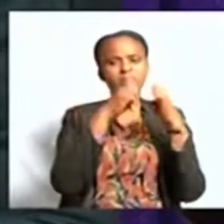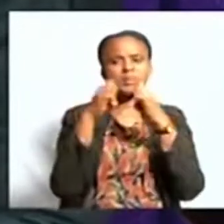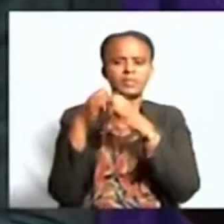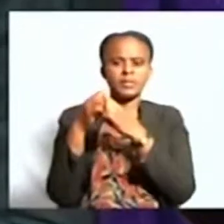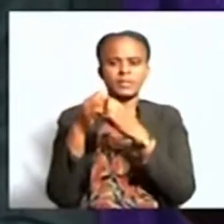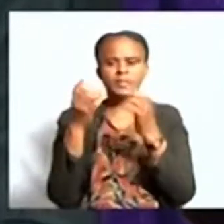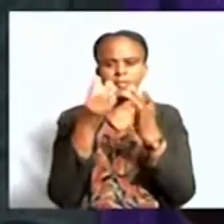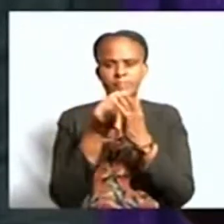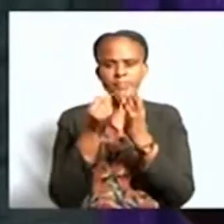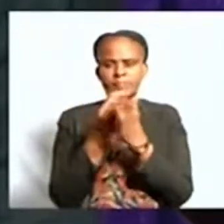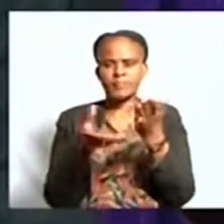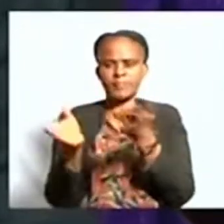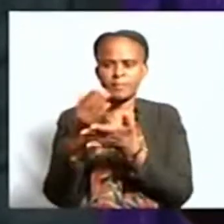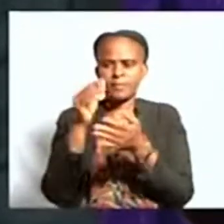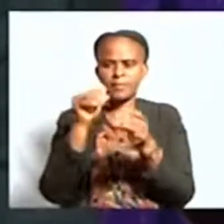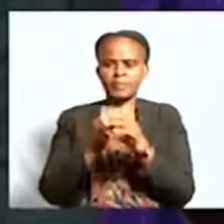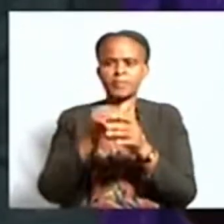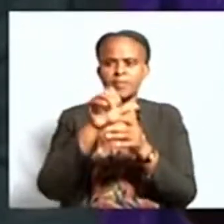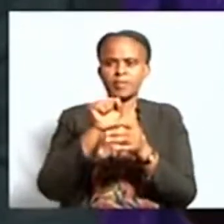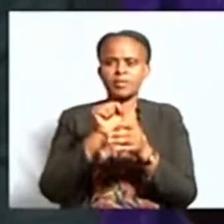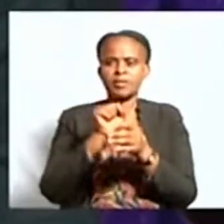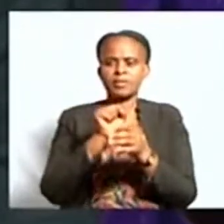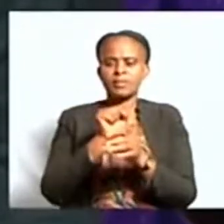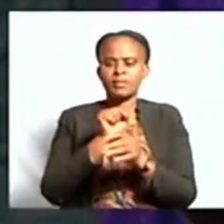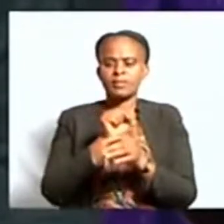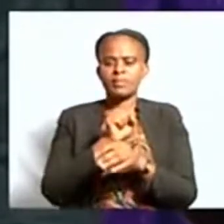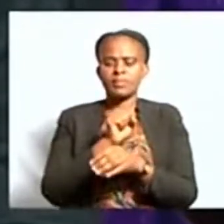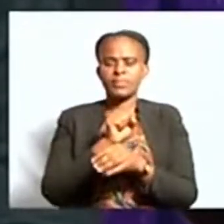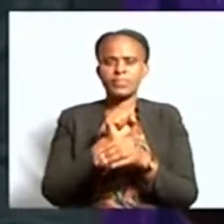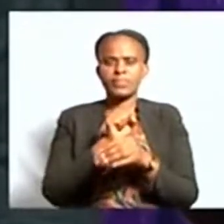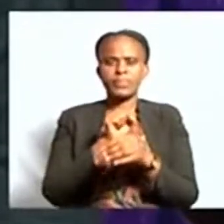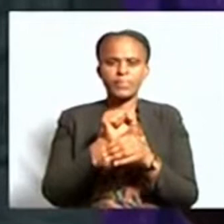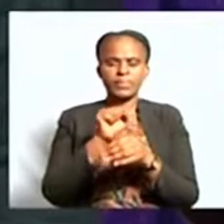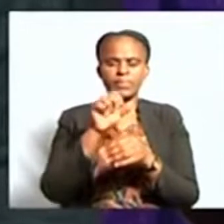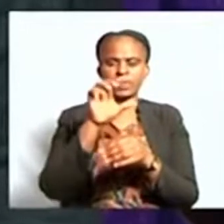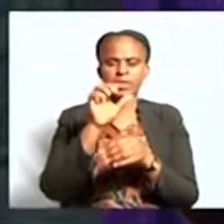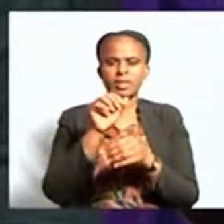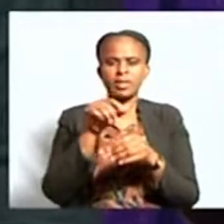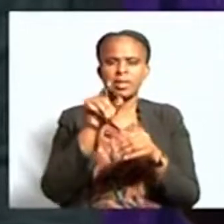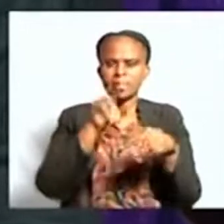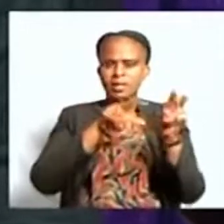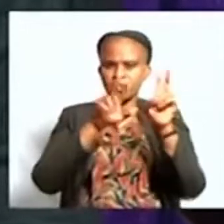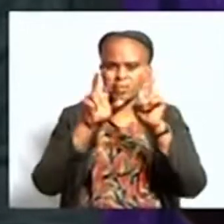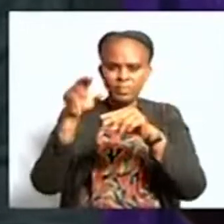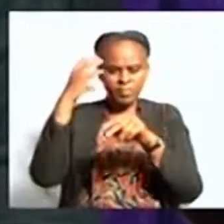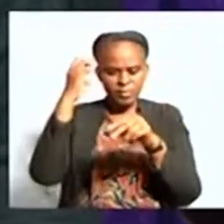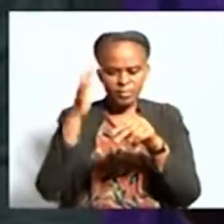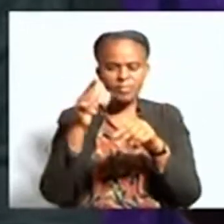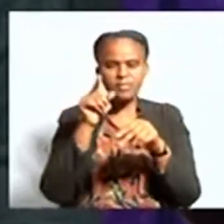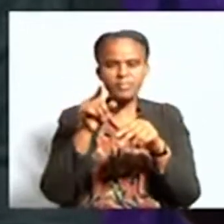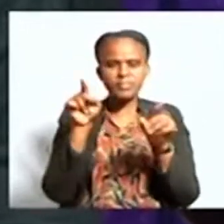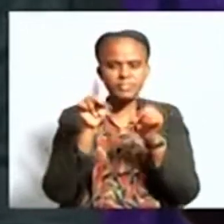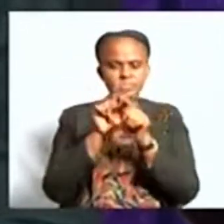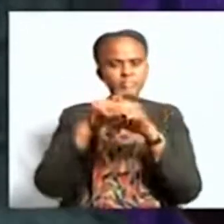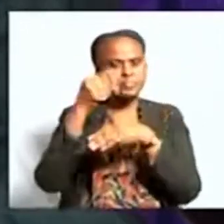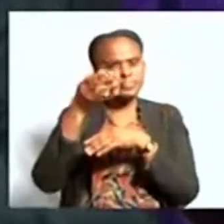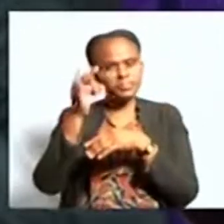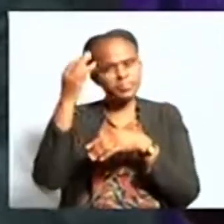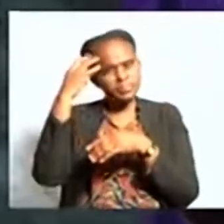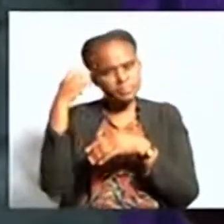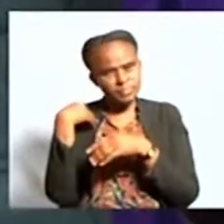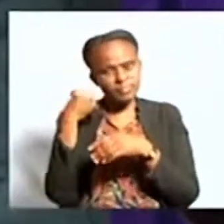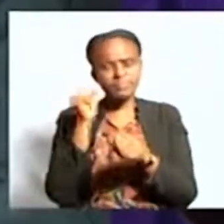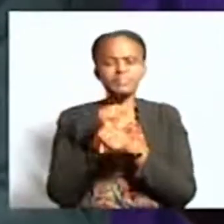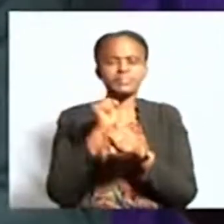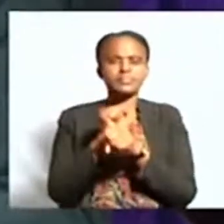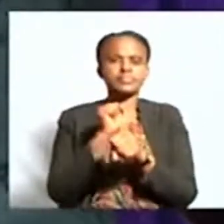revenue collected at Silverest was teaming and lagging. The supervising officer was out of office on official